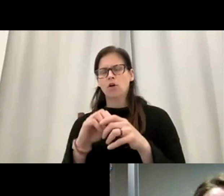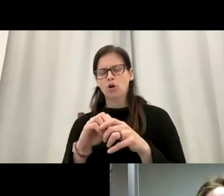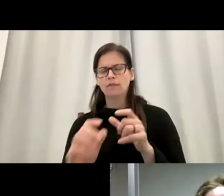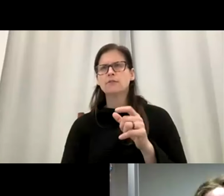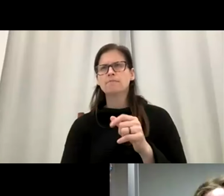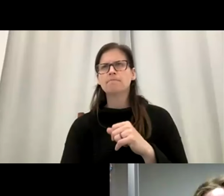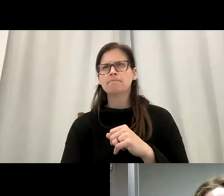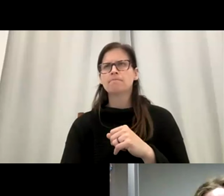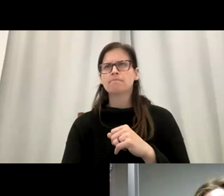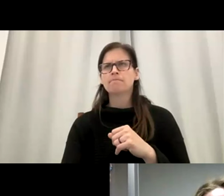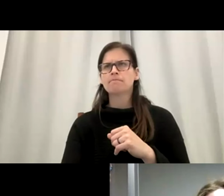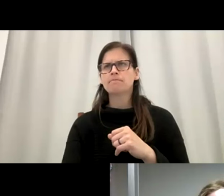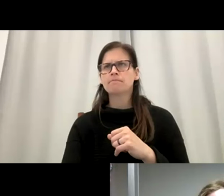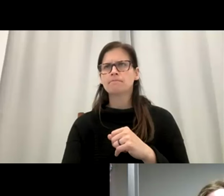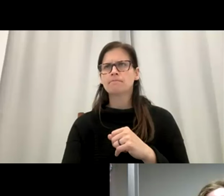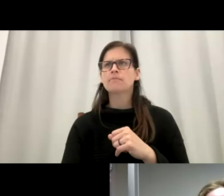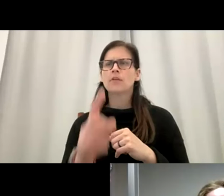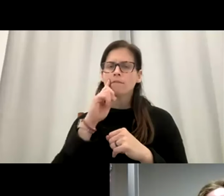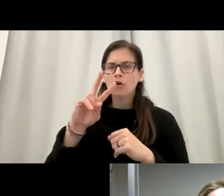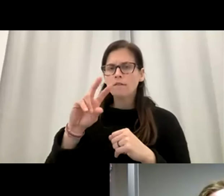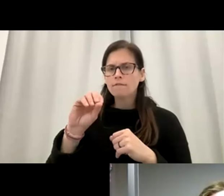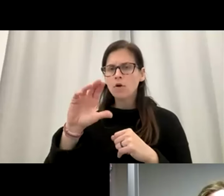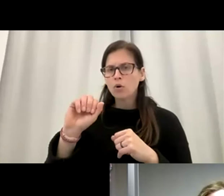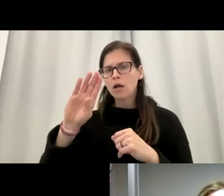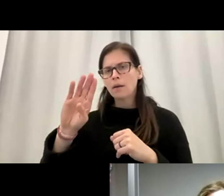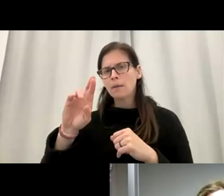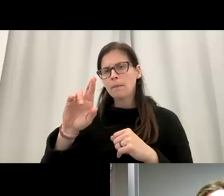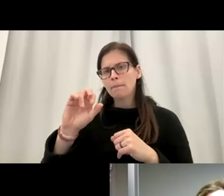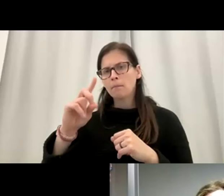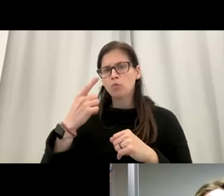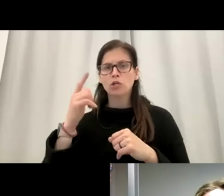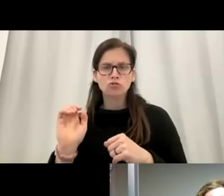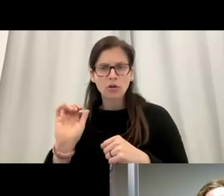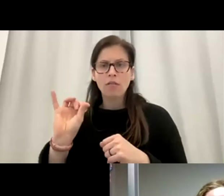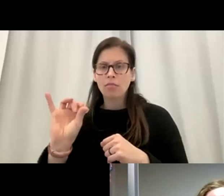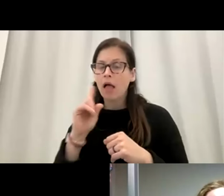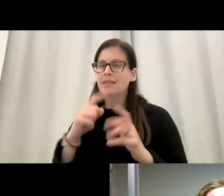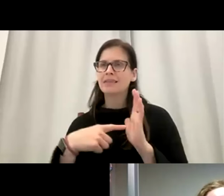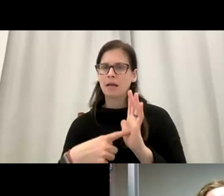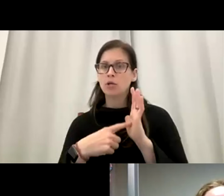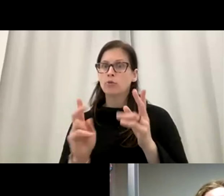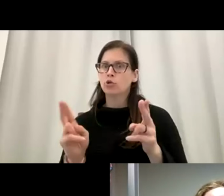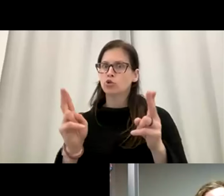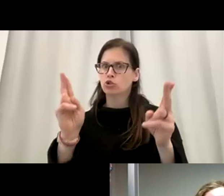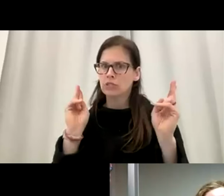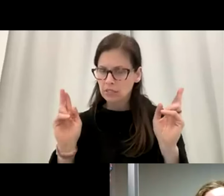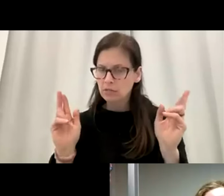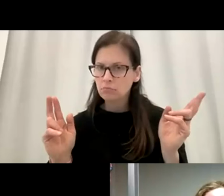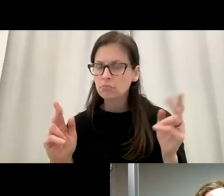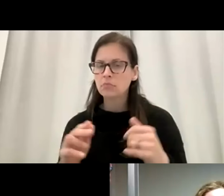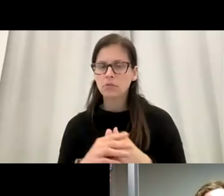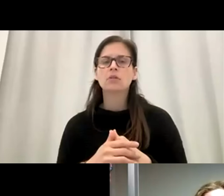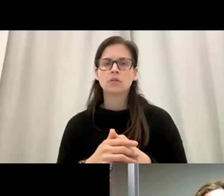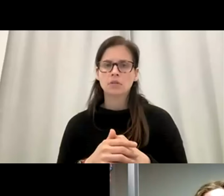advocacy effort last year for the Voca Bridge. And that is an example where there was some urgency. And there was